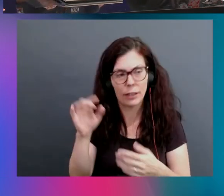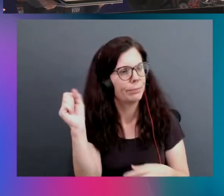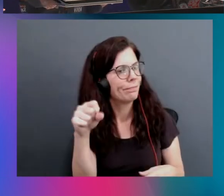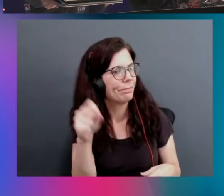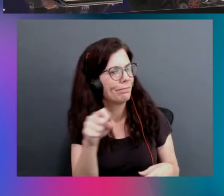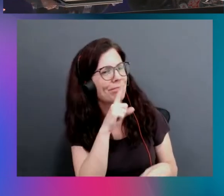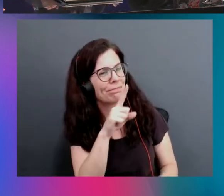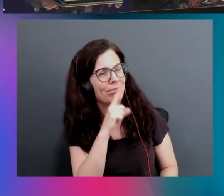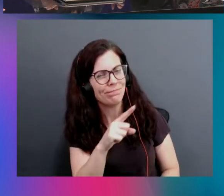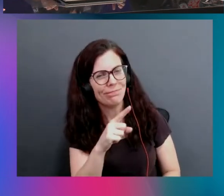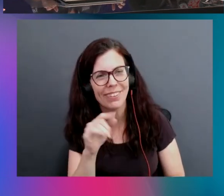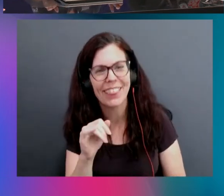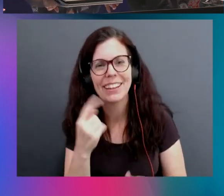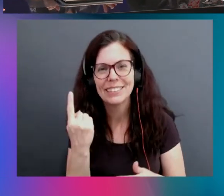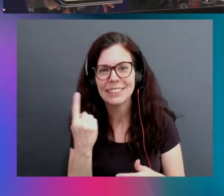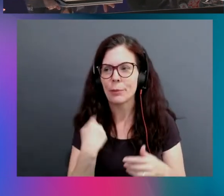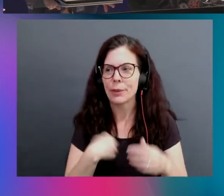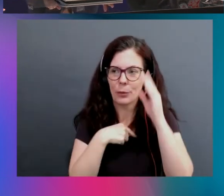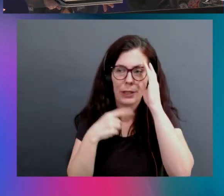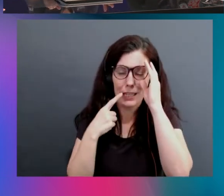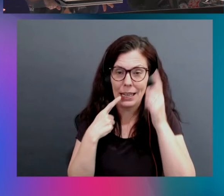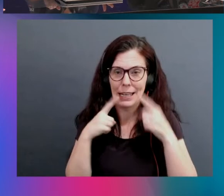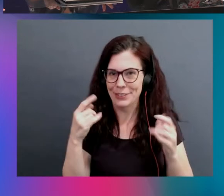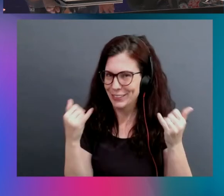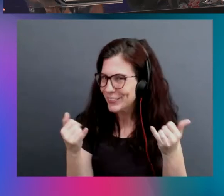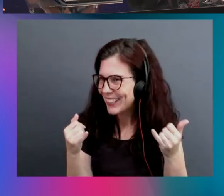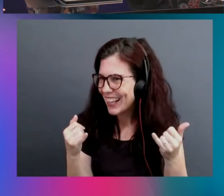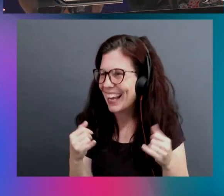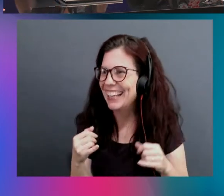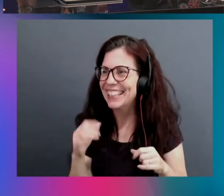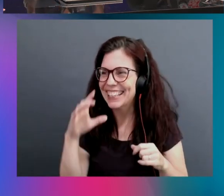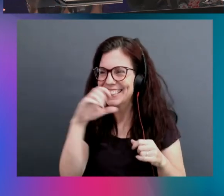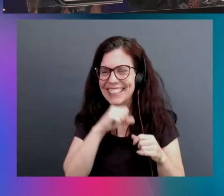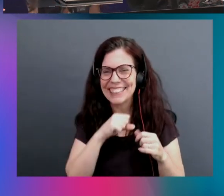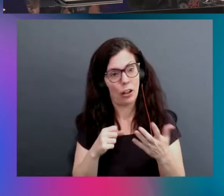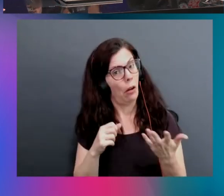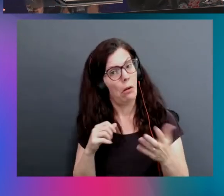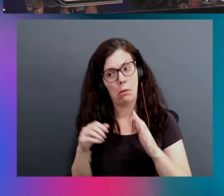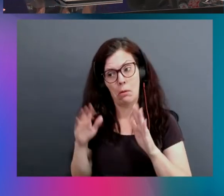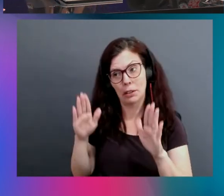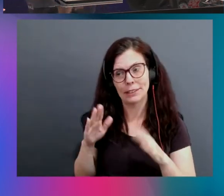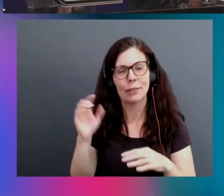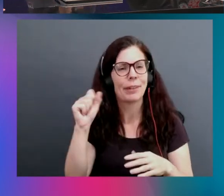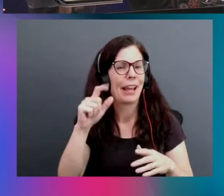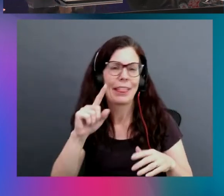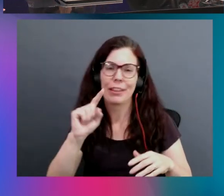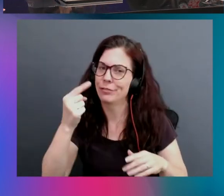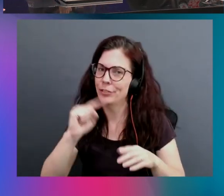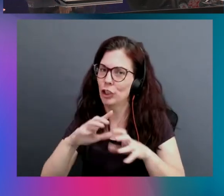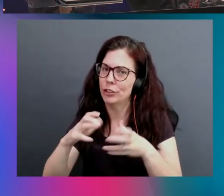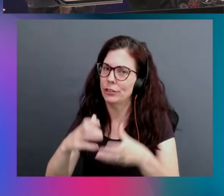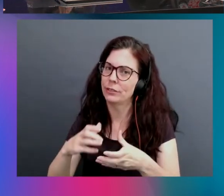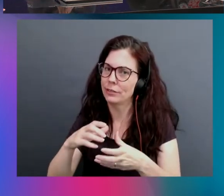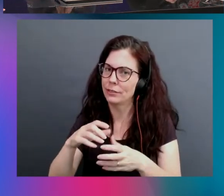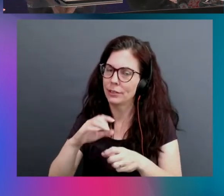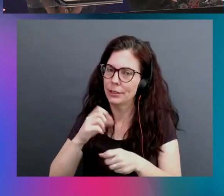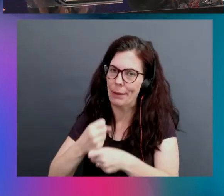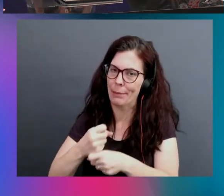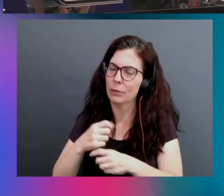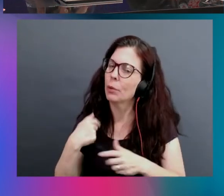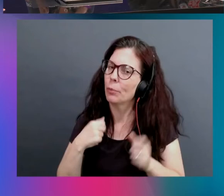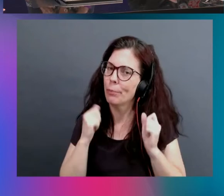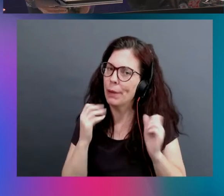this is something we are announcing today, and so it's this is the first iteration of it. There's a lot of plans we have to make this